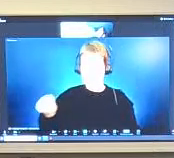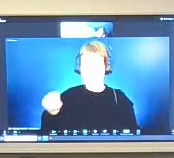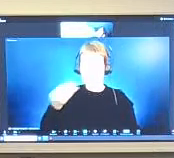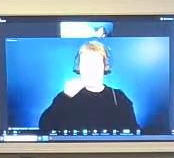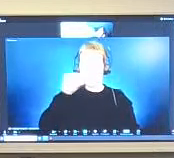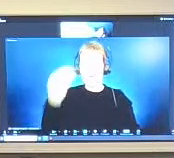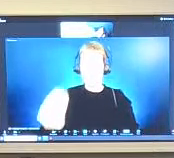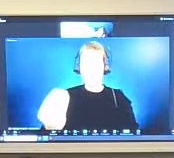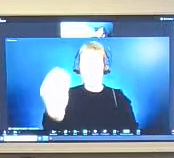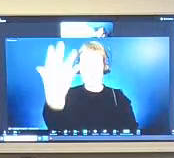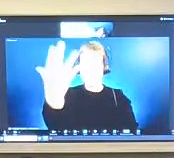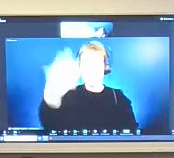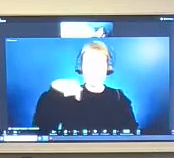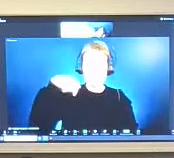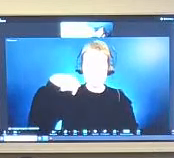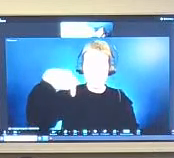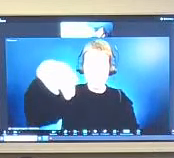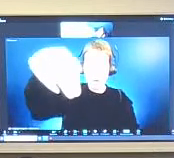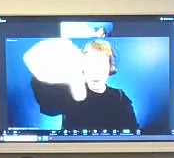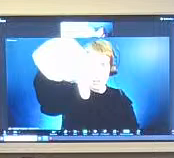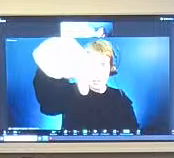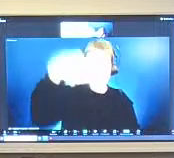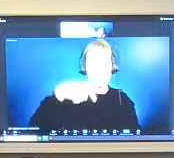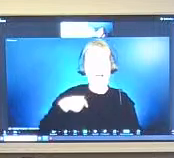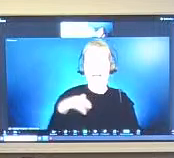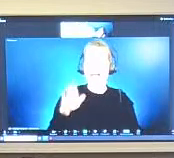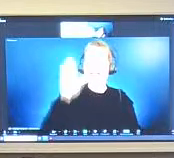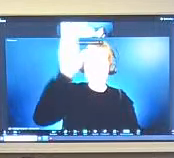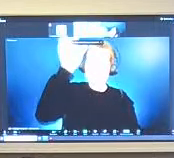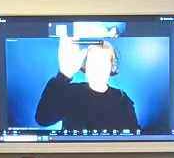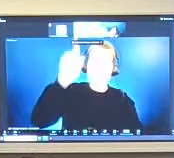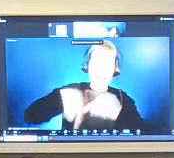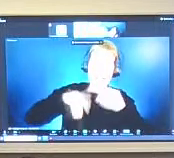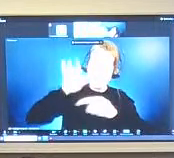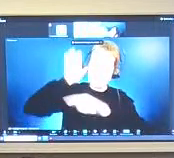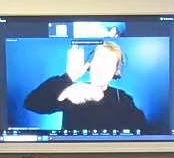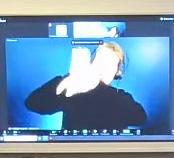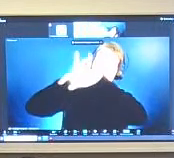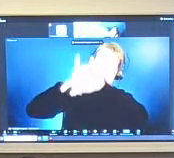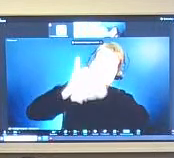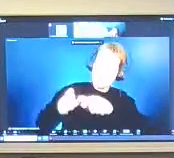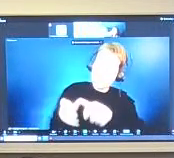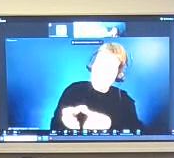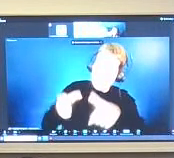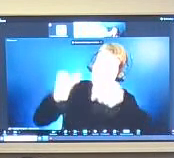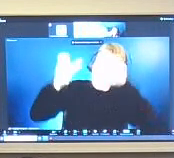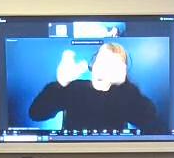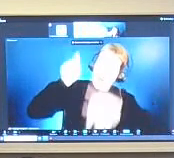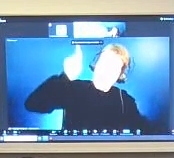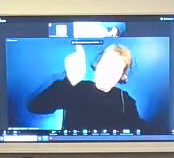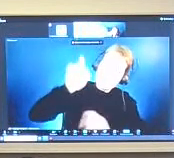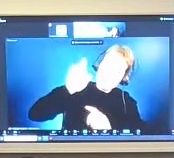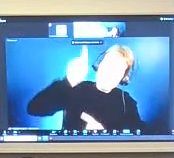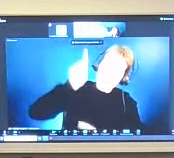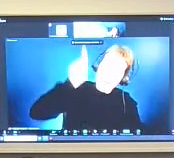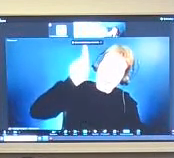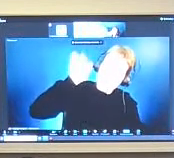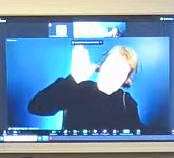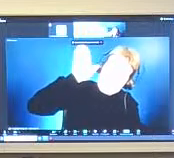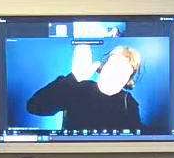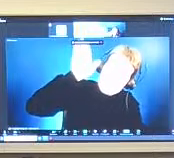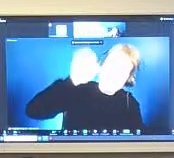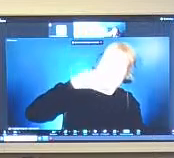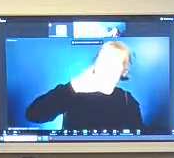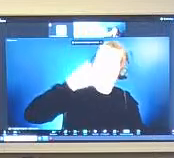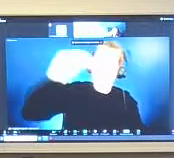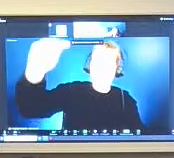to reach. So there could be one like that could be put on a pole closer to the sidewalk. Got